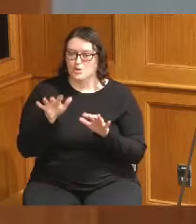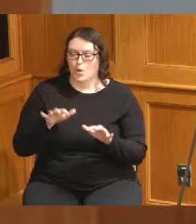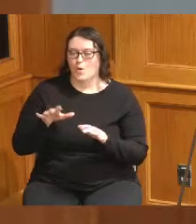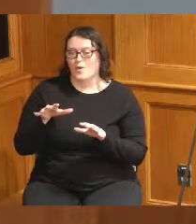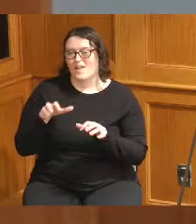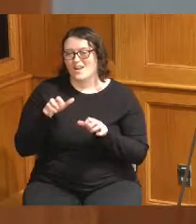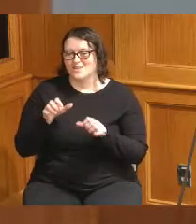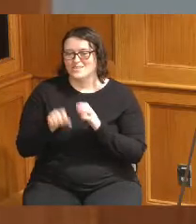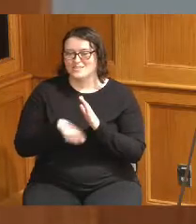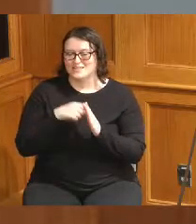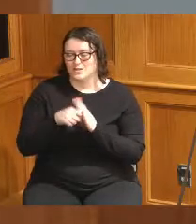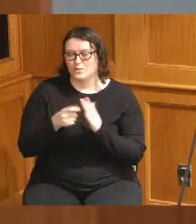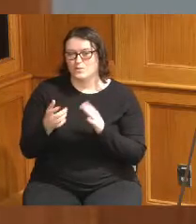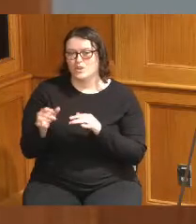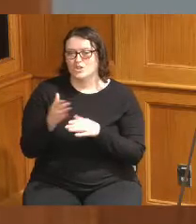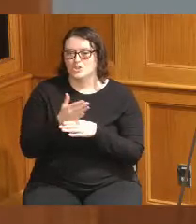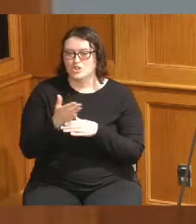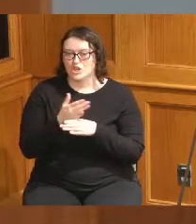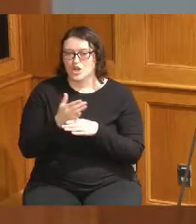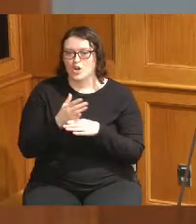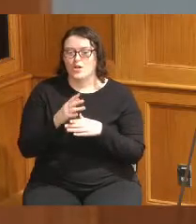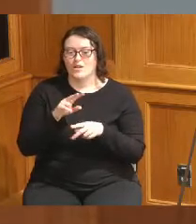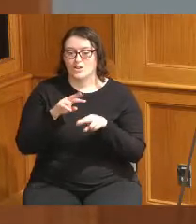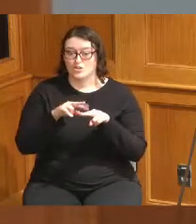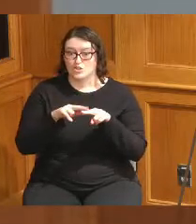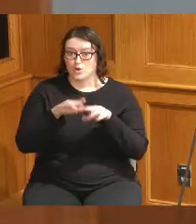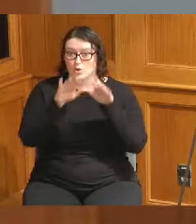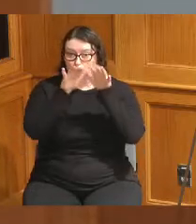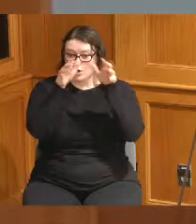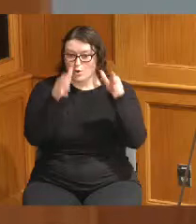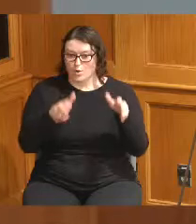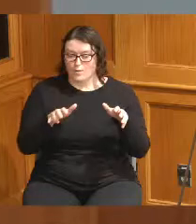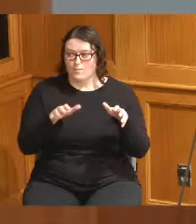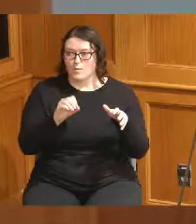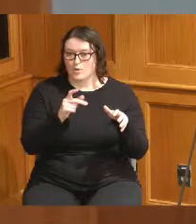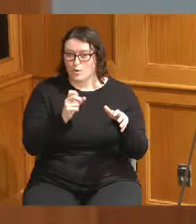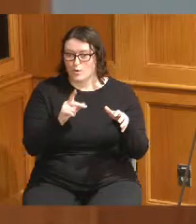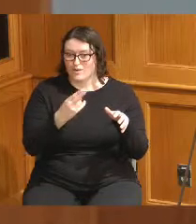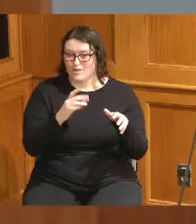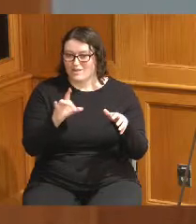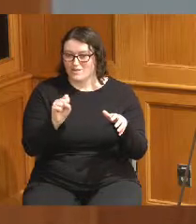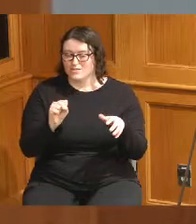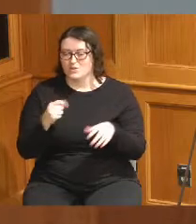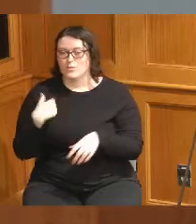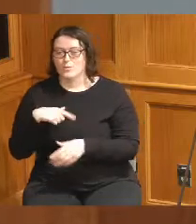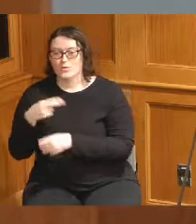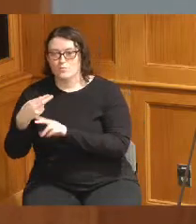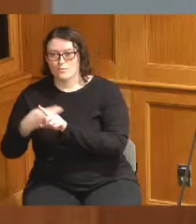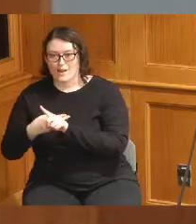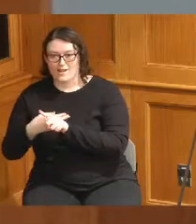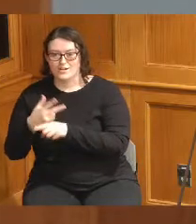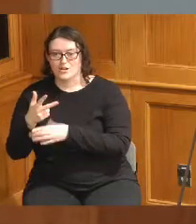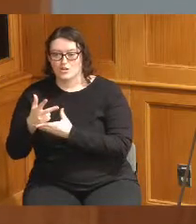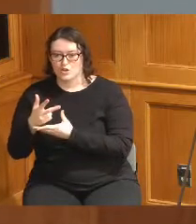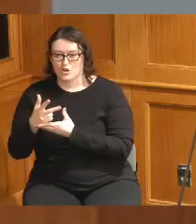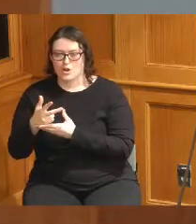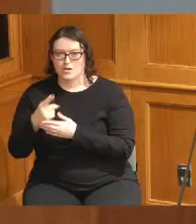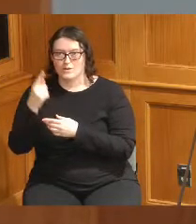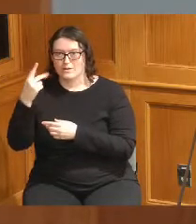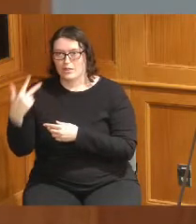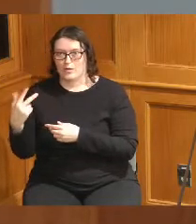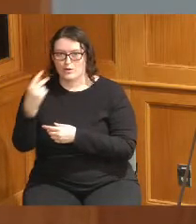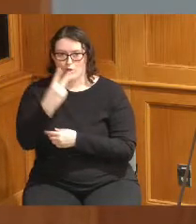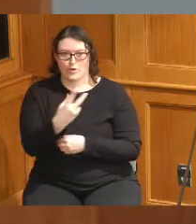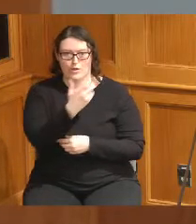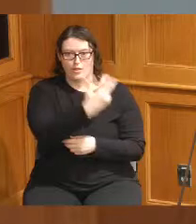share a salt dome with Delhi Township and Oak Hills. We rent a loader to load our dump trucks, and we split that in thirds.